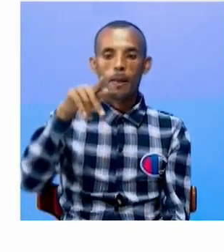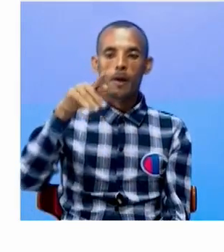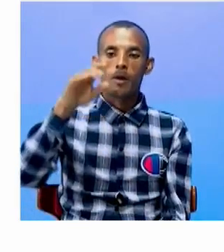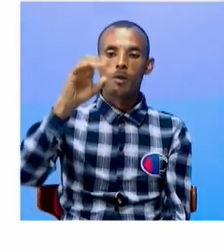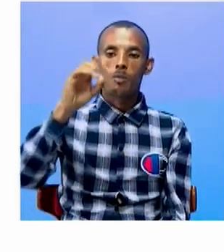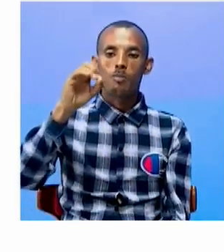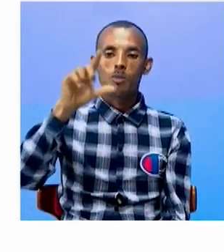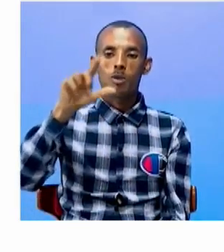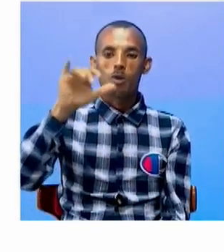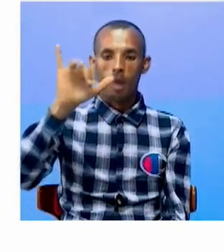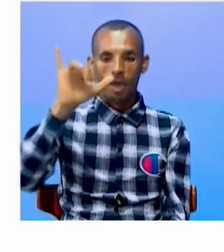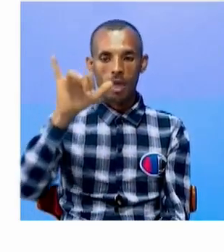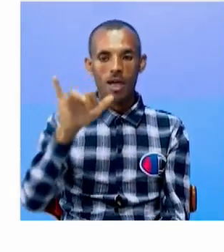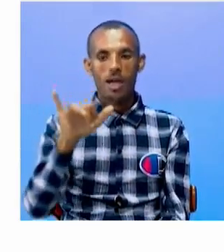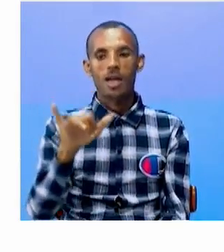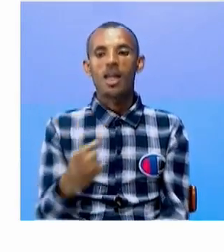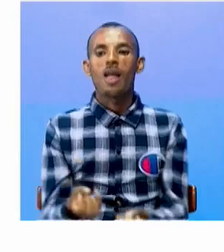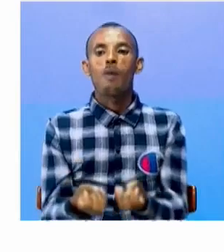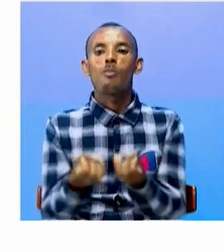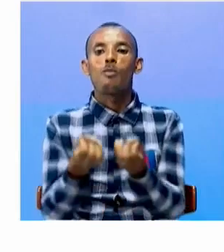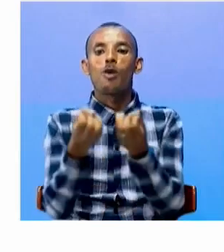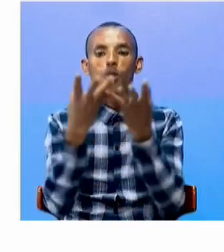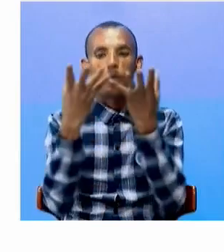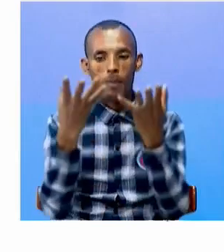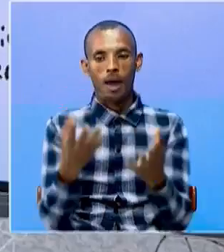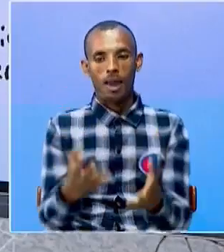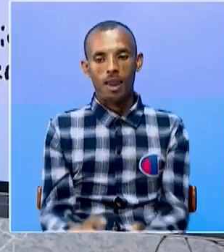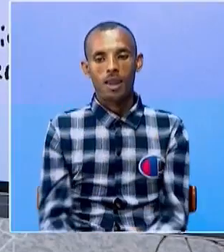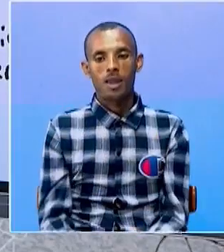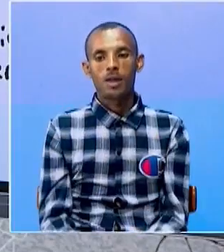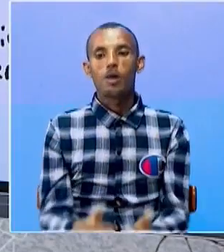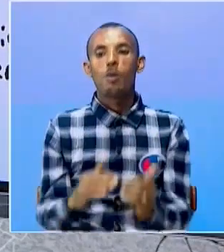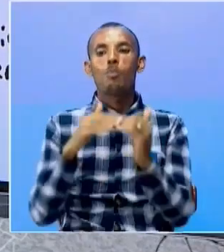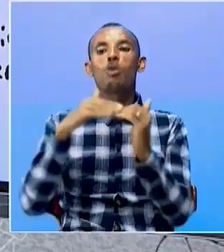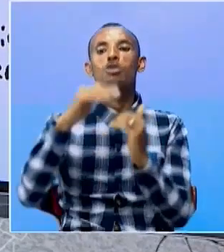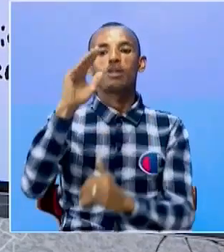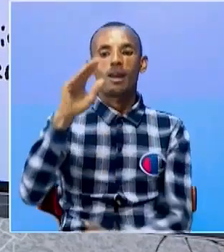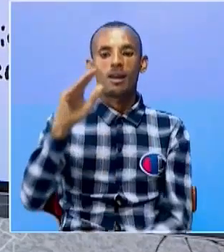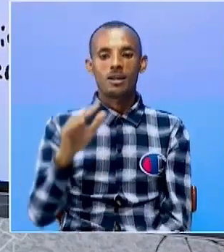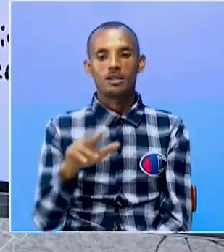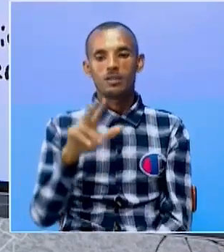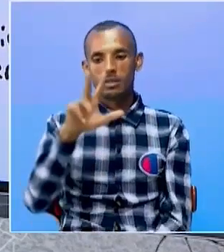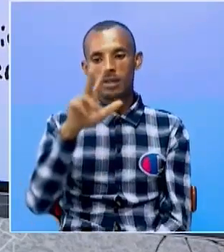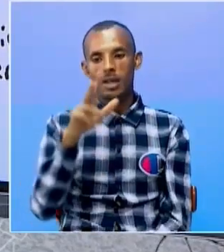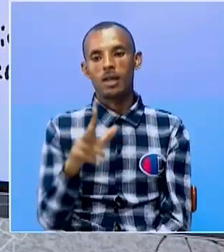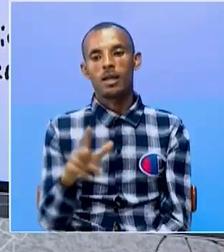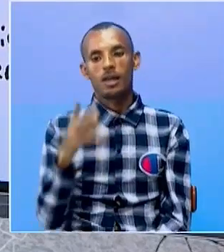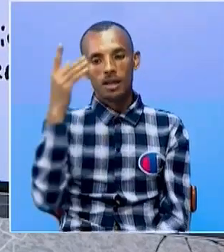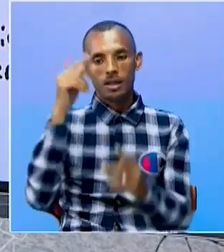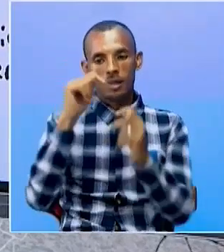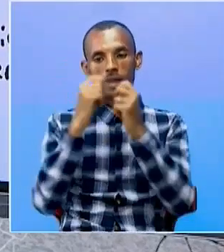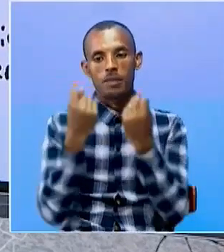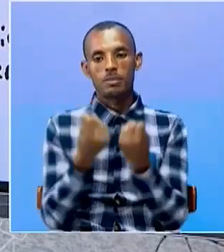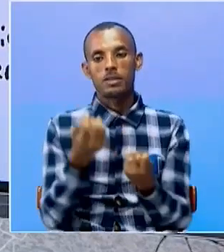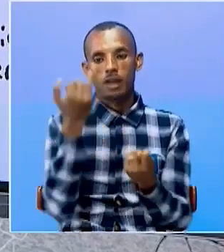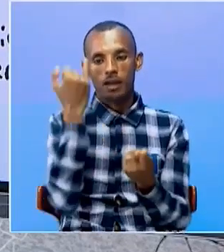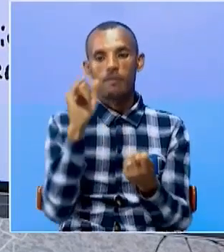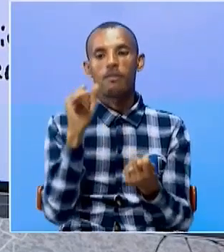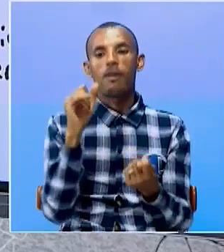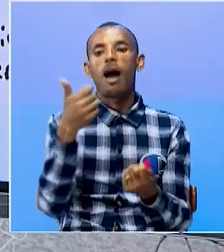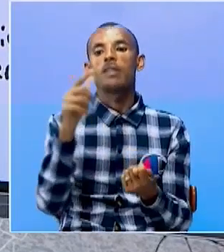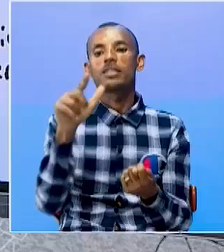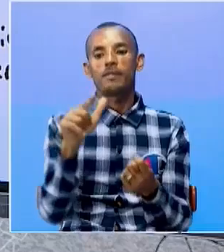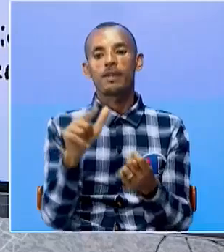Polynomial expression containing more than 2 terms. So if an algebraic